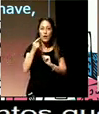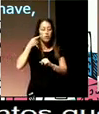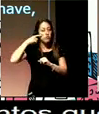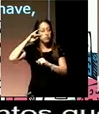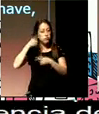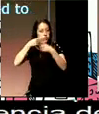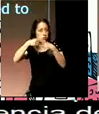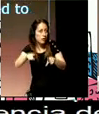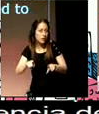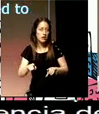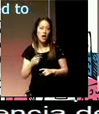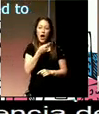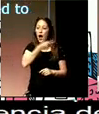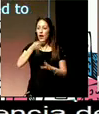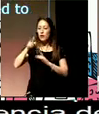traveling.